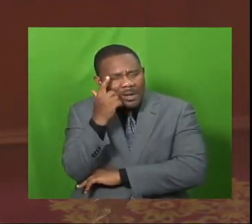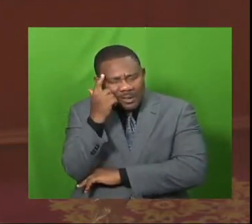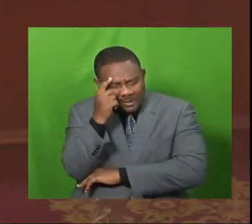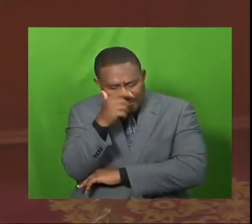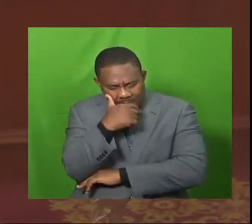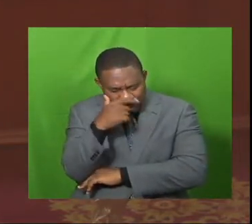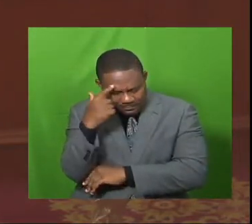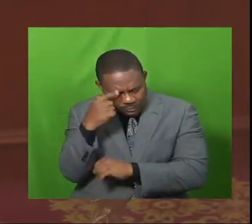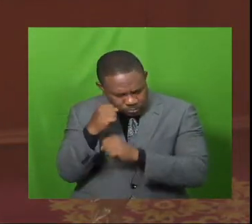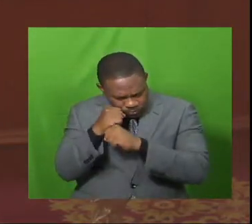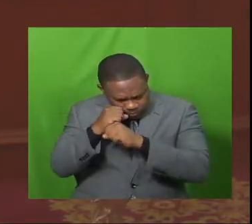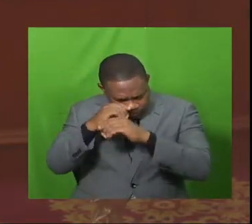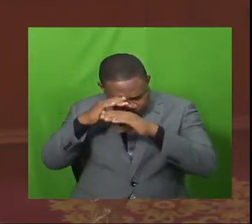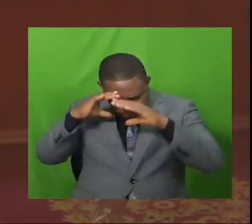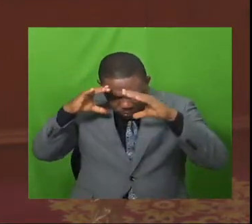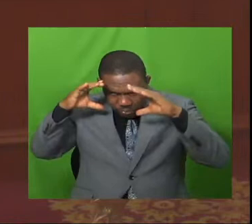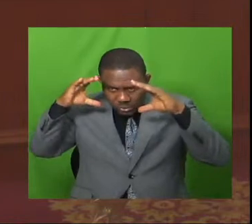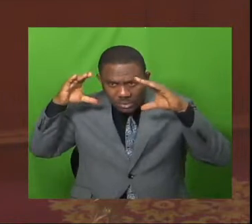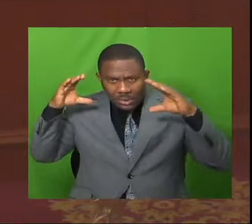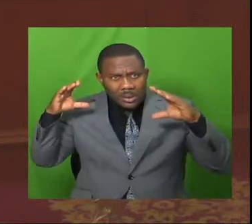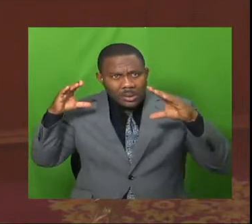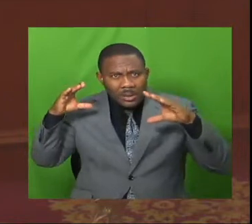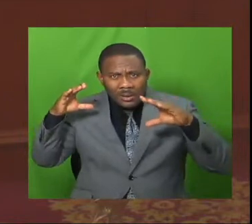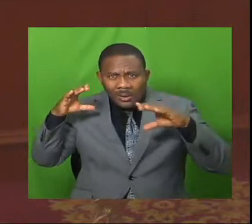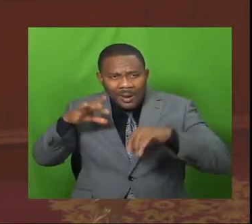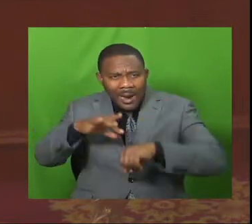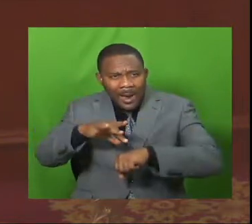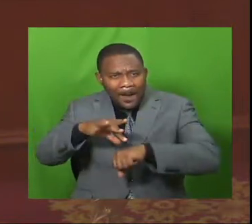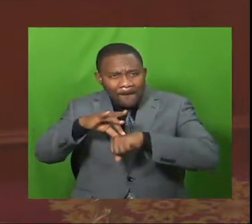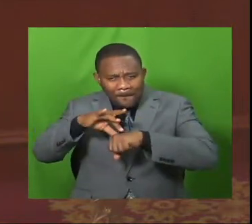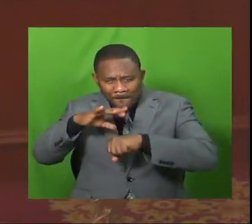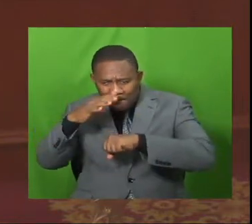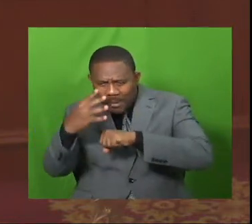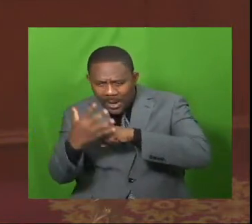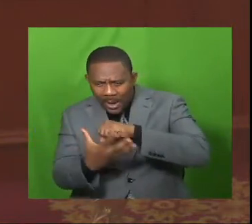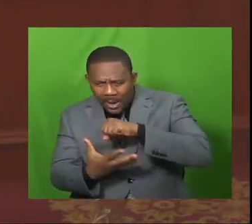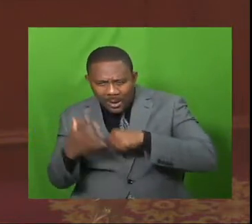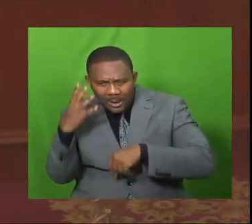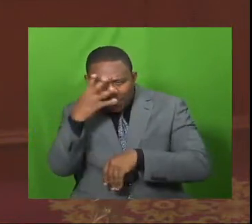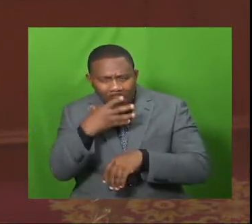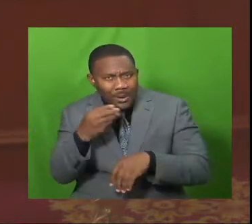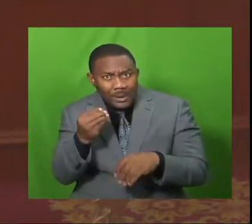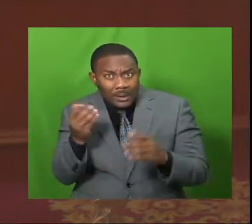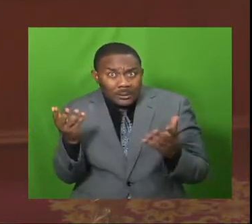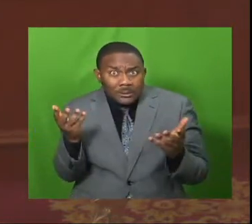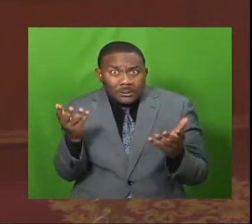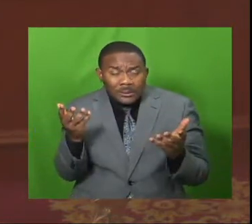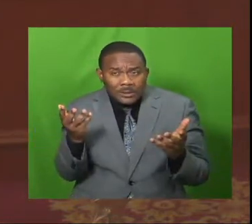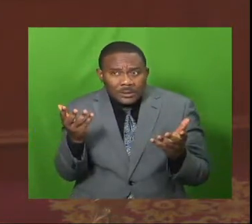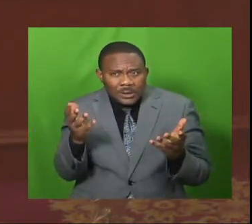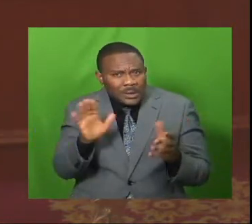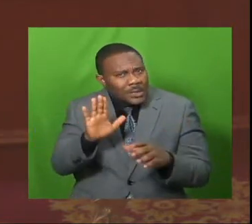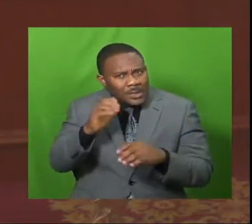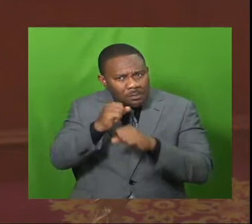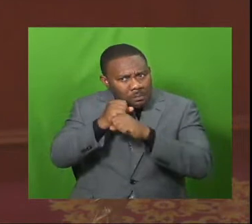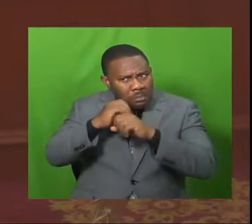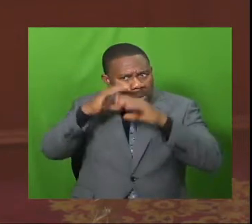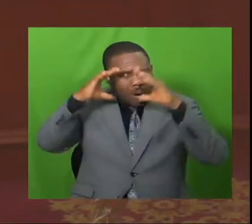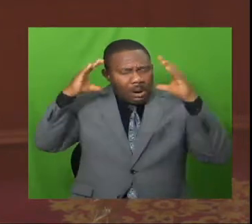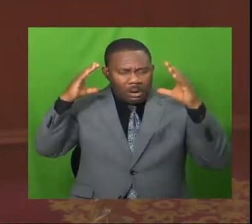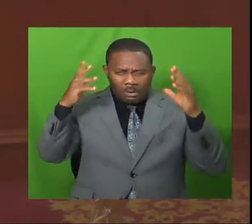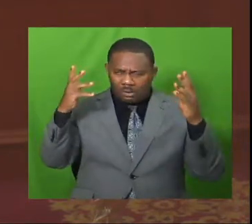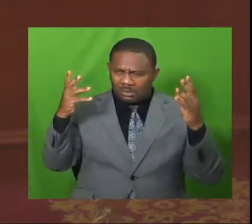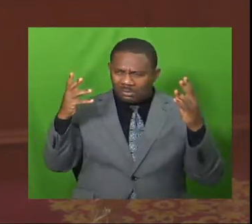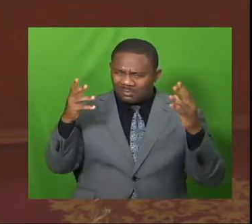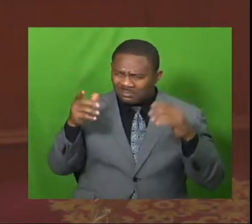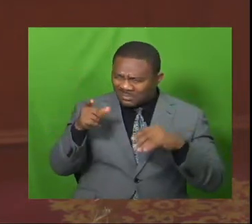paradise. The picture of the country that I heard the President paint made me think that the President is not part of